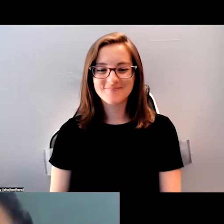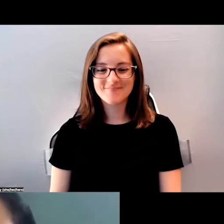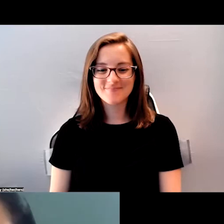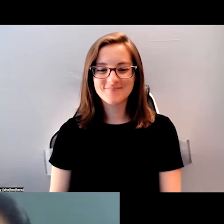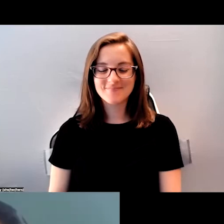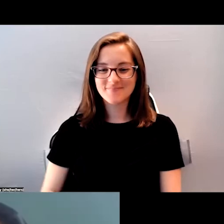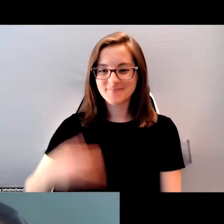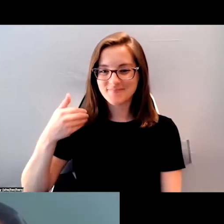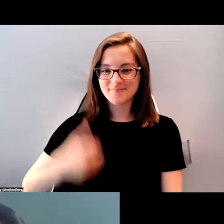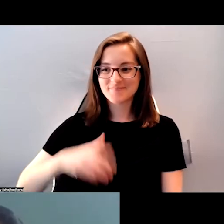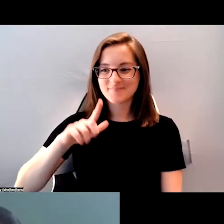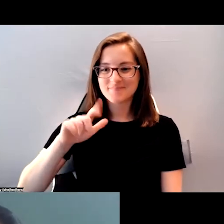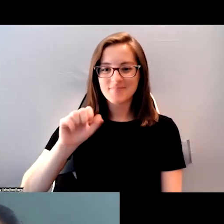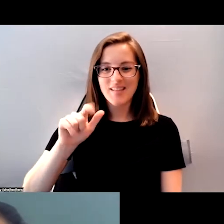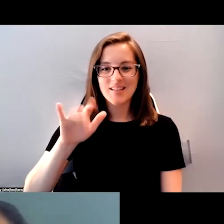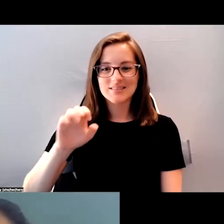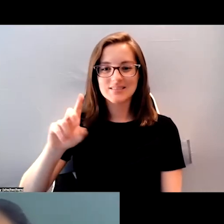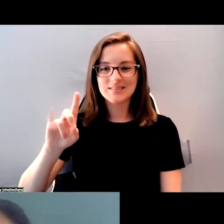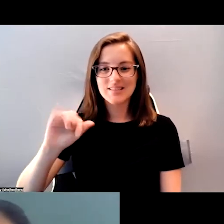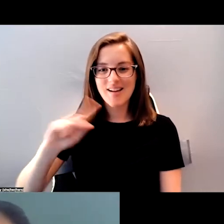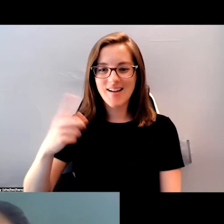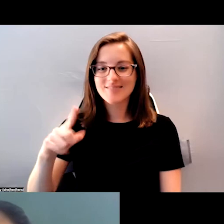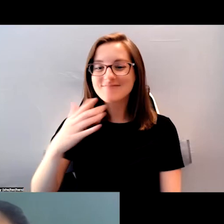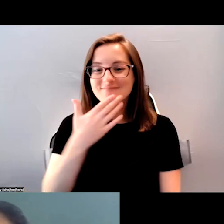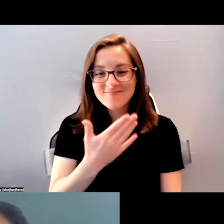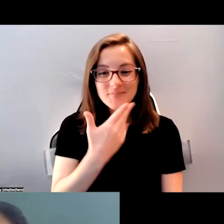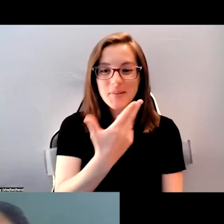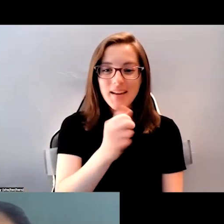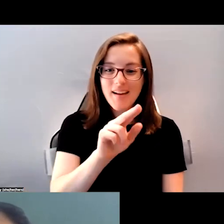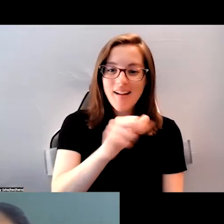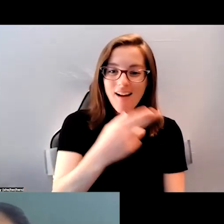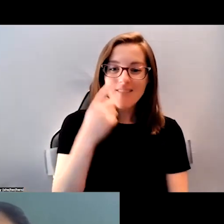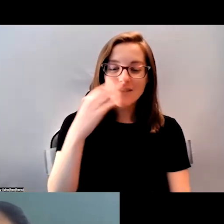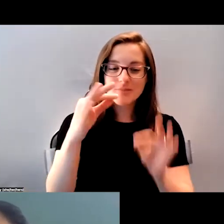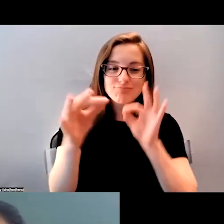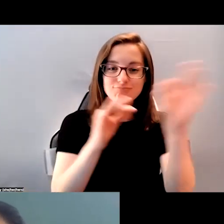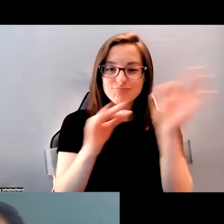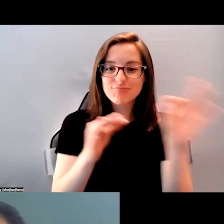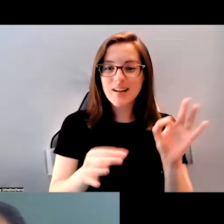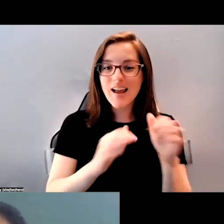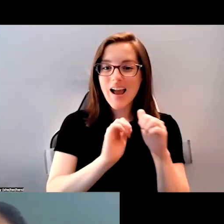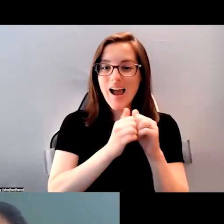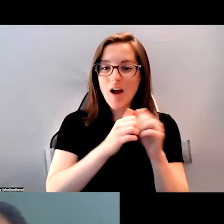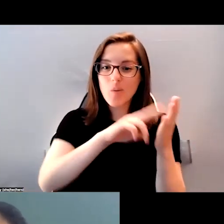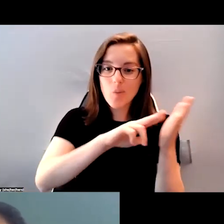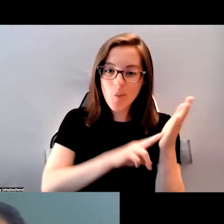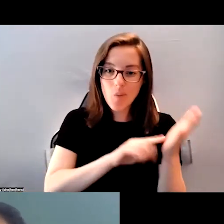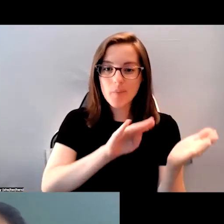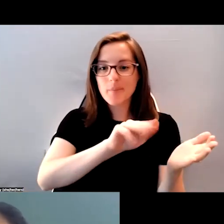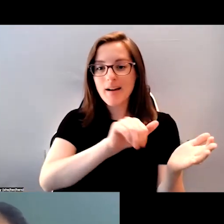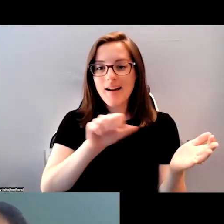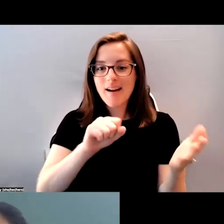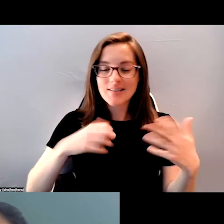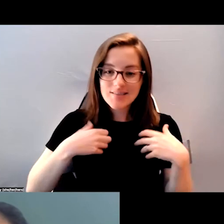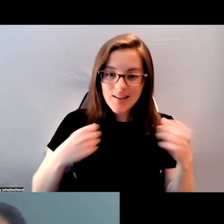This is Leslie Diaz. Thank you so much, Hannah, for going over how to get enrolled in Mass Health, as well as